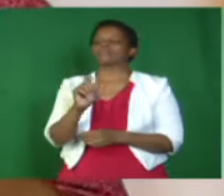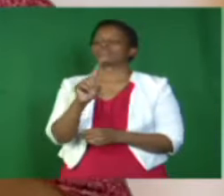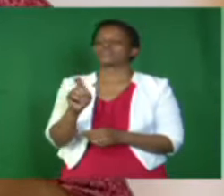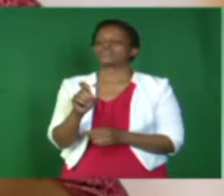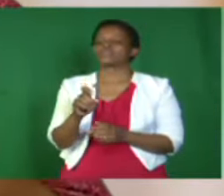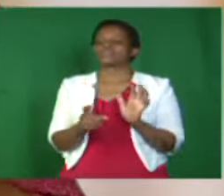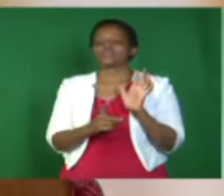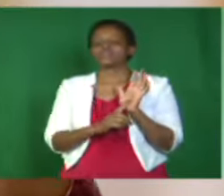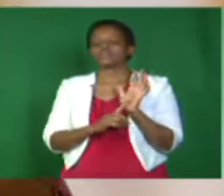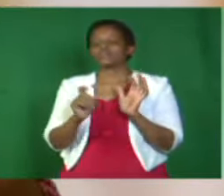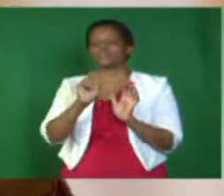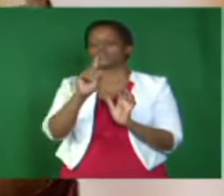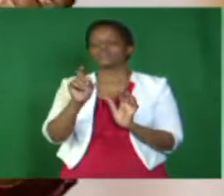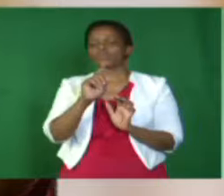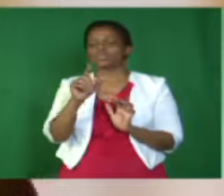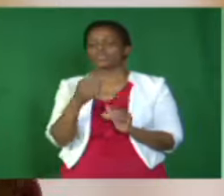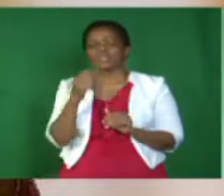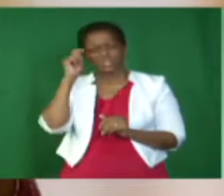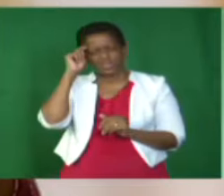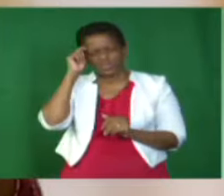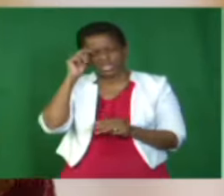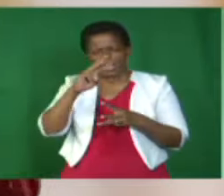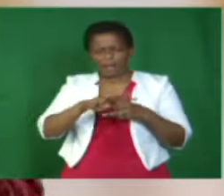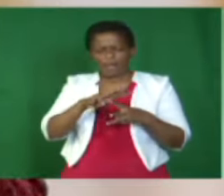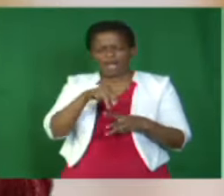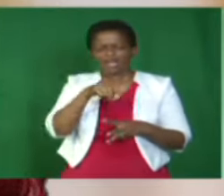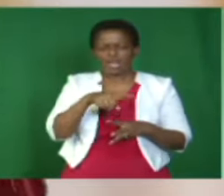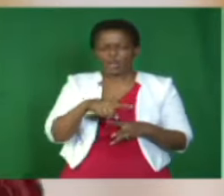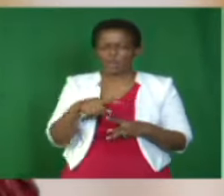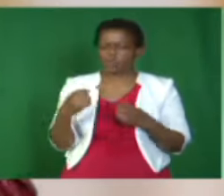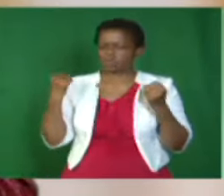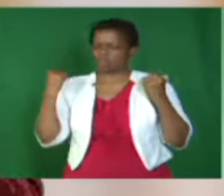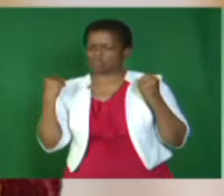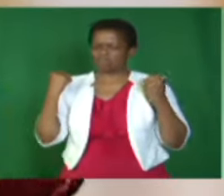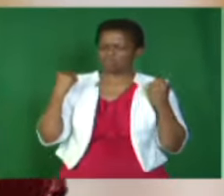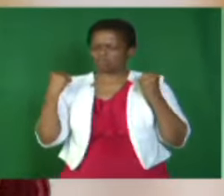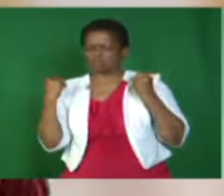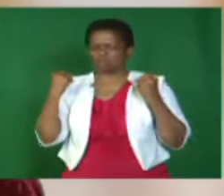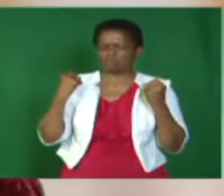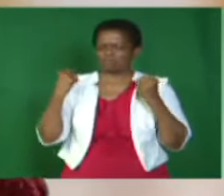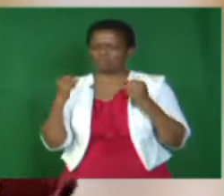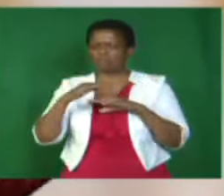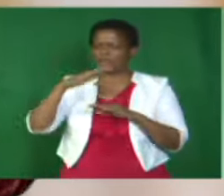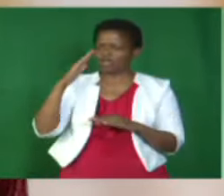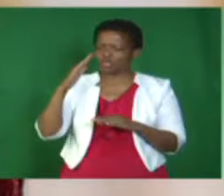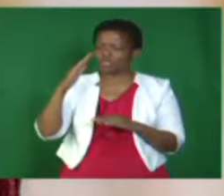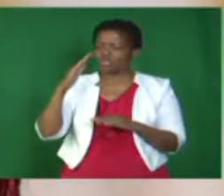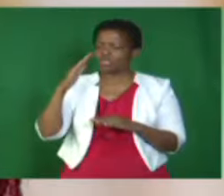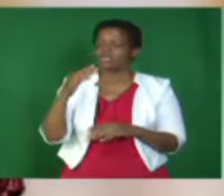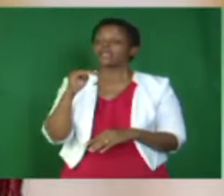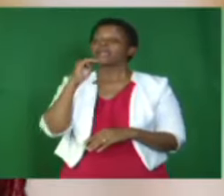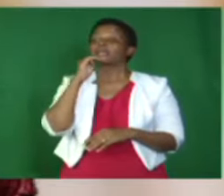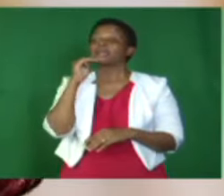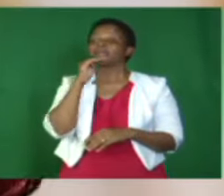Snetemba's mother was carrying too much on her shoulders? That question is high order because it requires you to look at